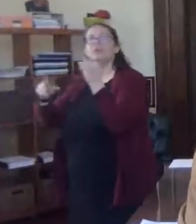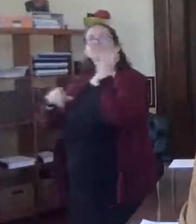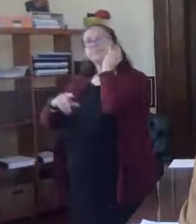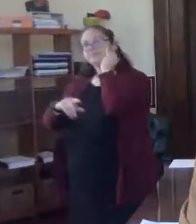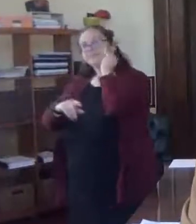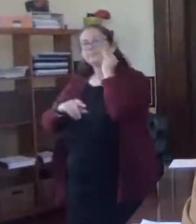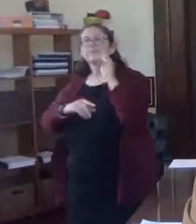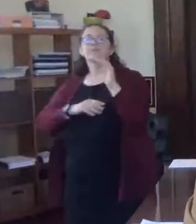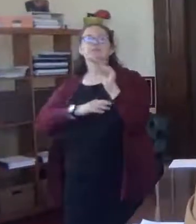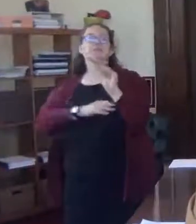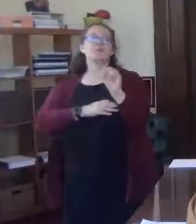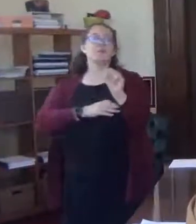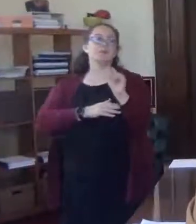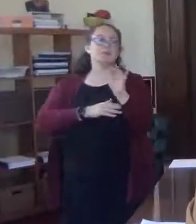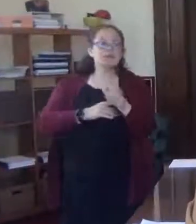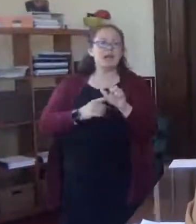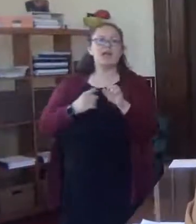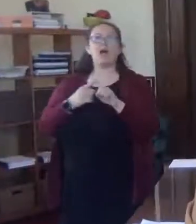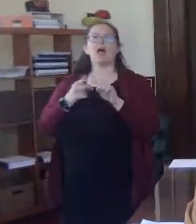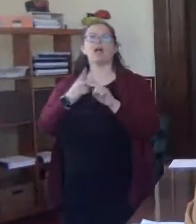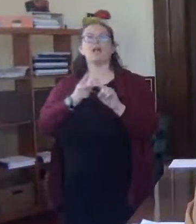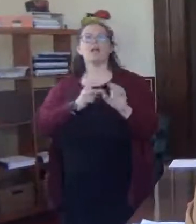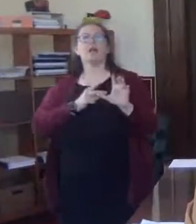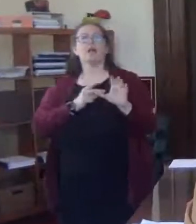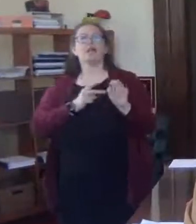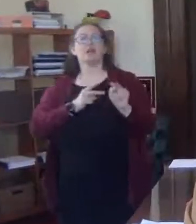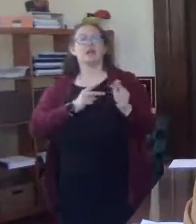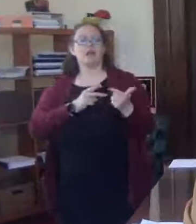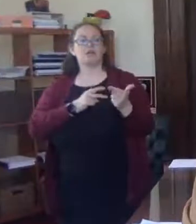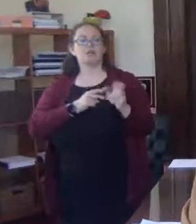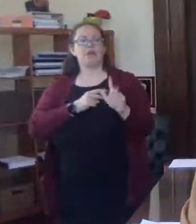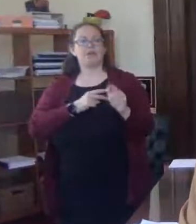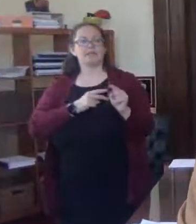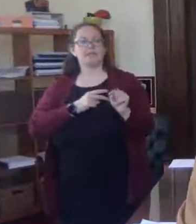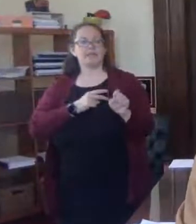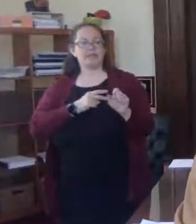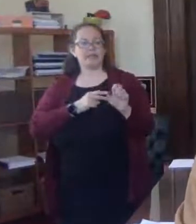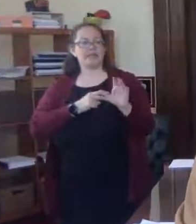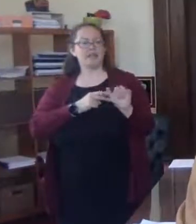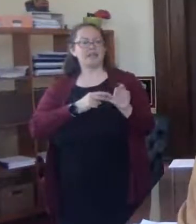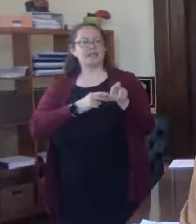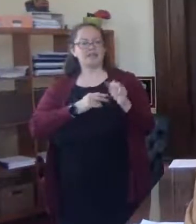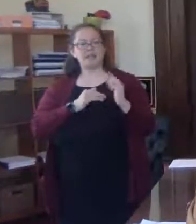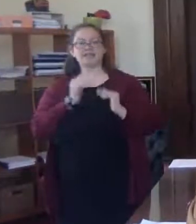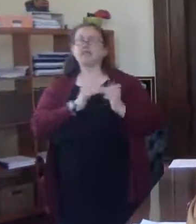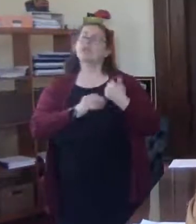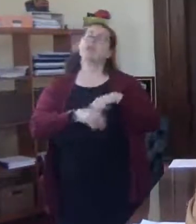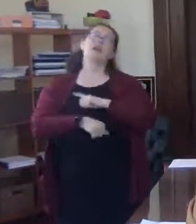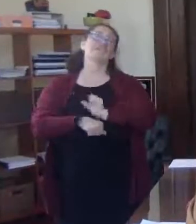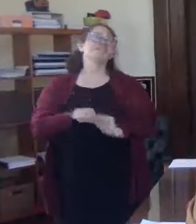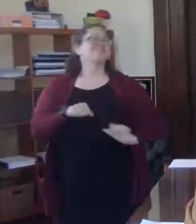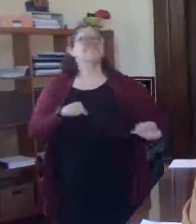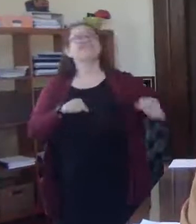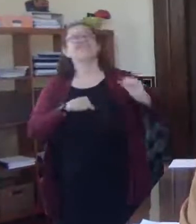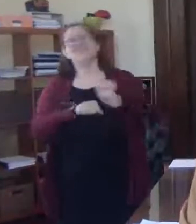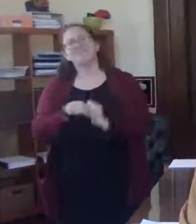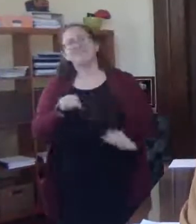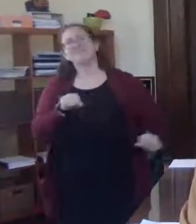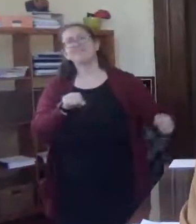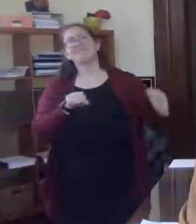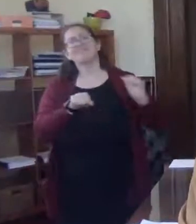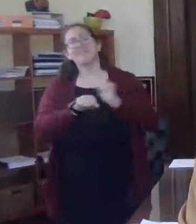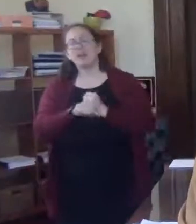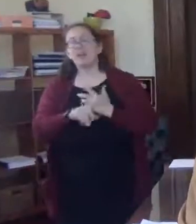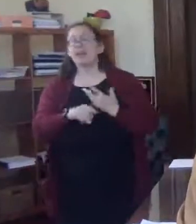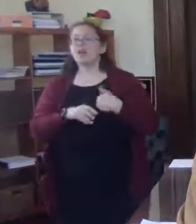motel room, a congregate care facility. And we just have to continue to work on that because we've got to